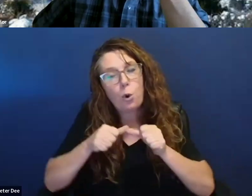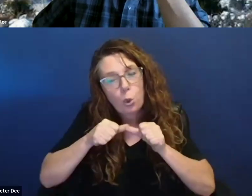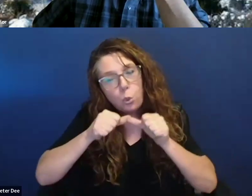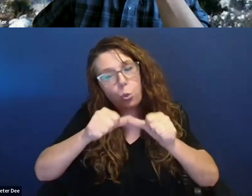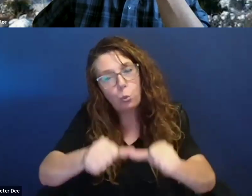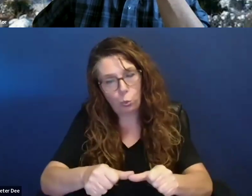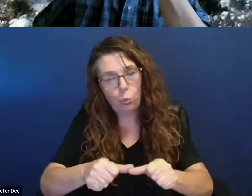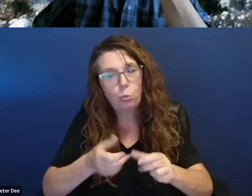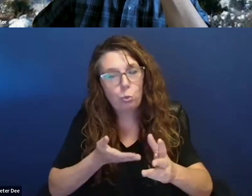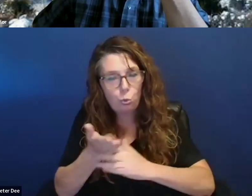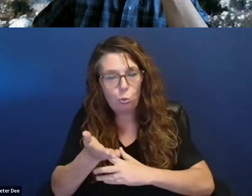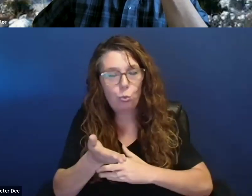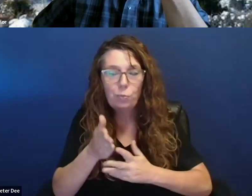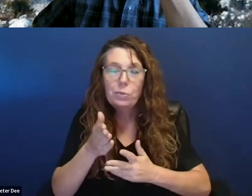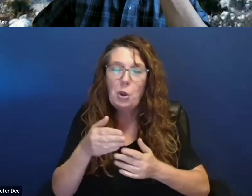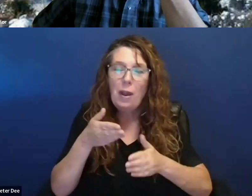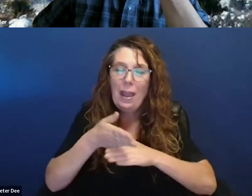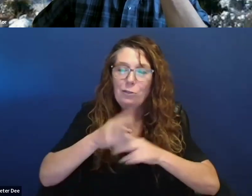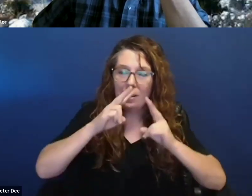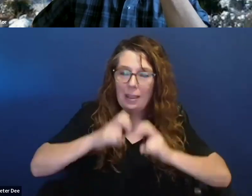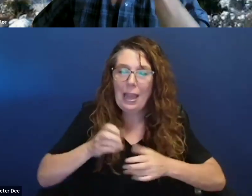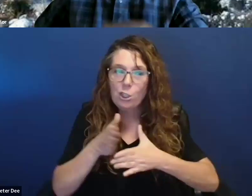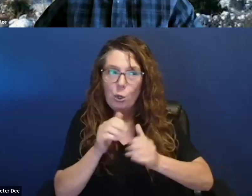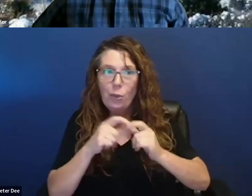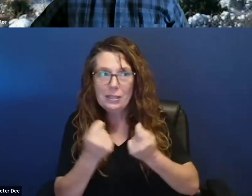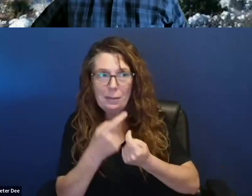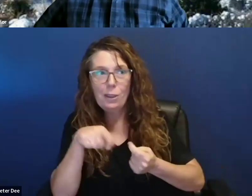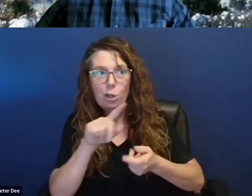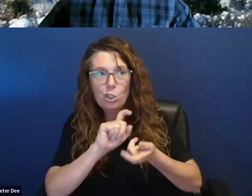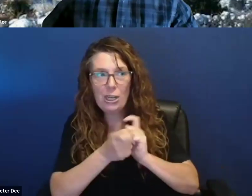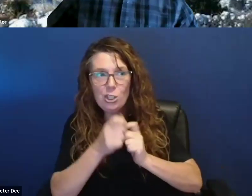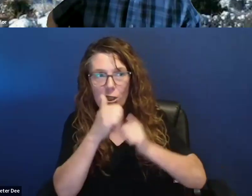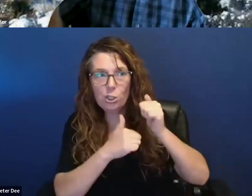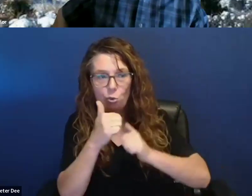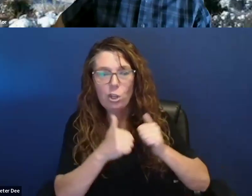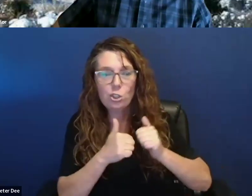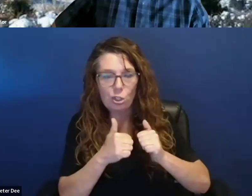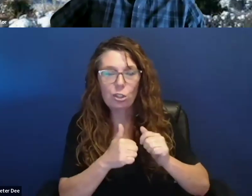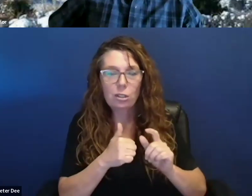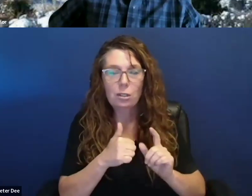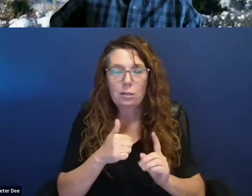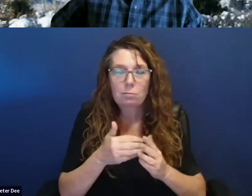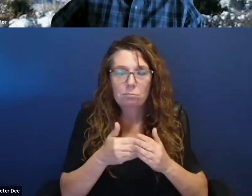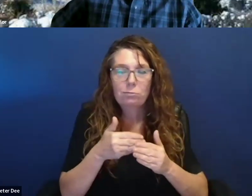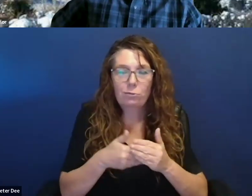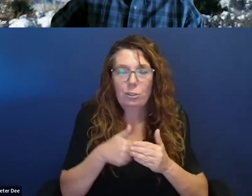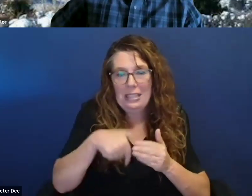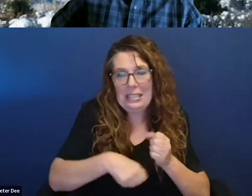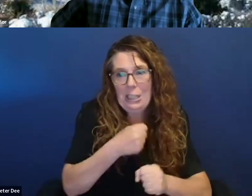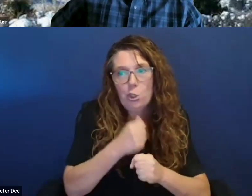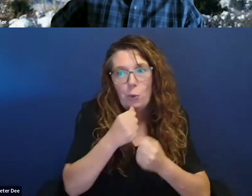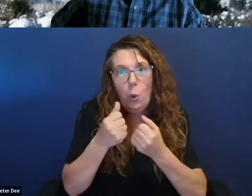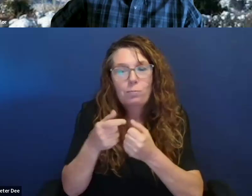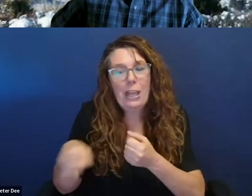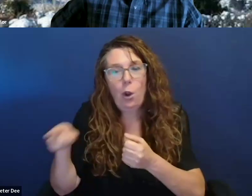throughout. And so that's something that upon analysis, I shared with the team, and they're changing the structure for this year to make sure that we're not losing those students.